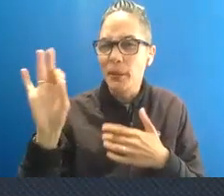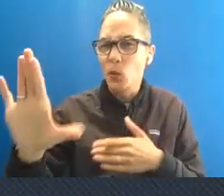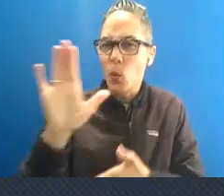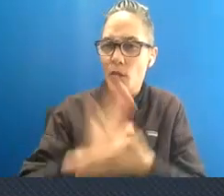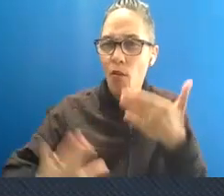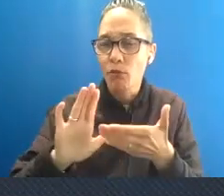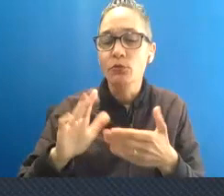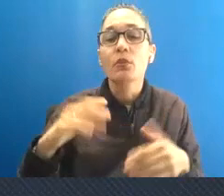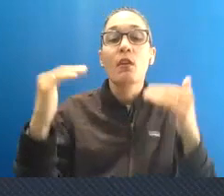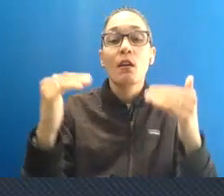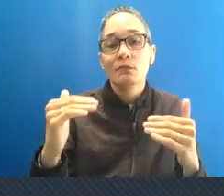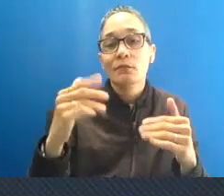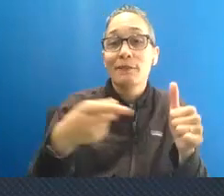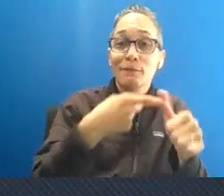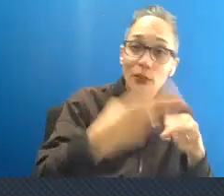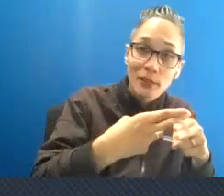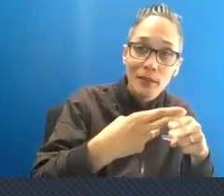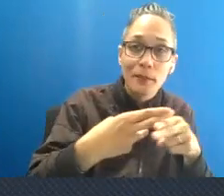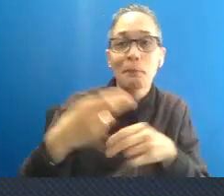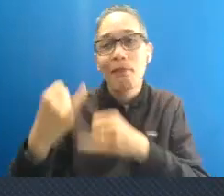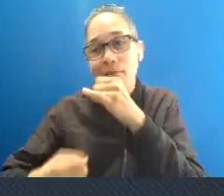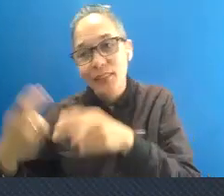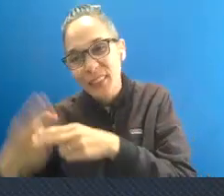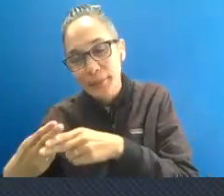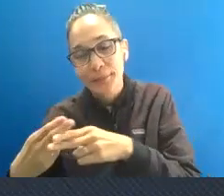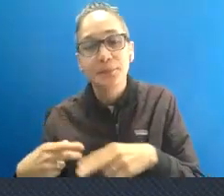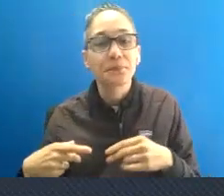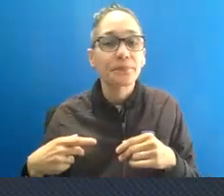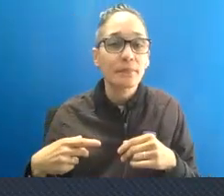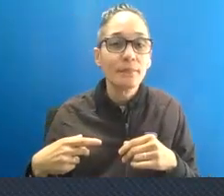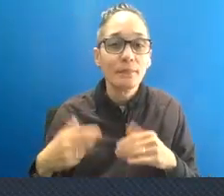First and last name is pretty self-explanatory.